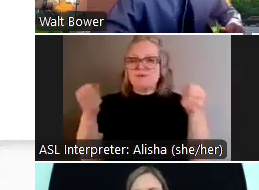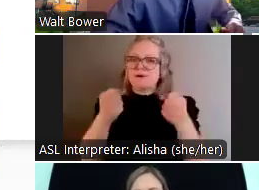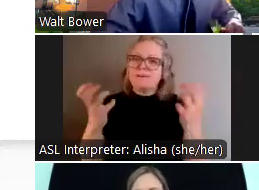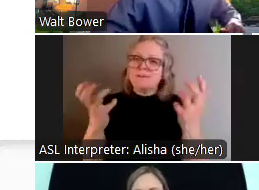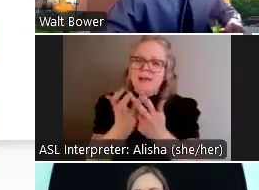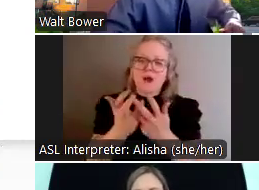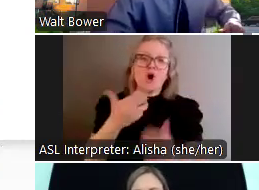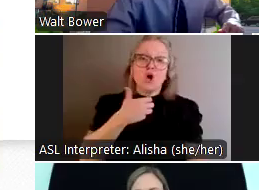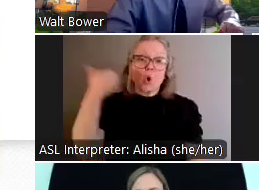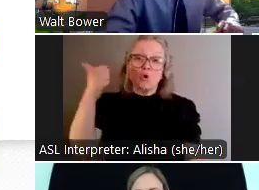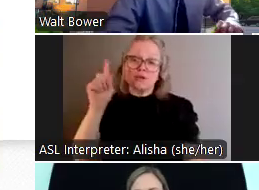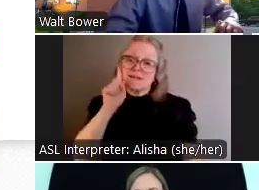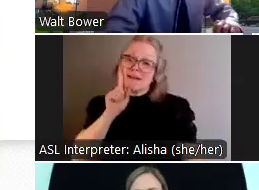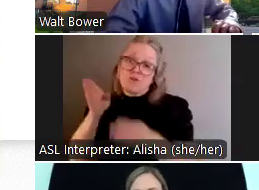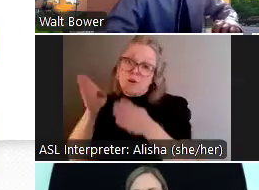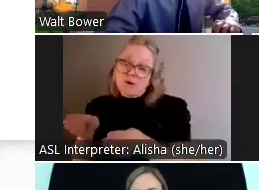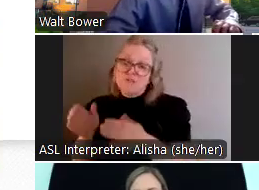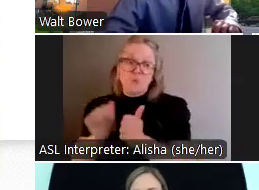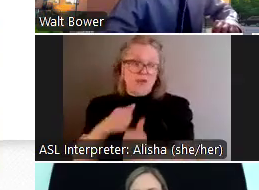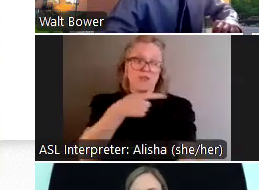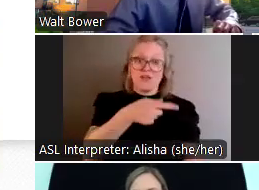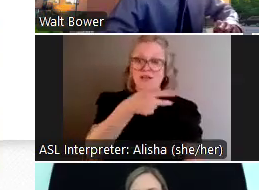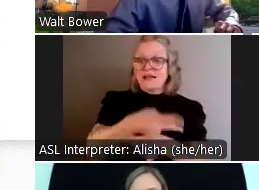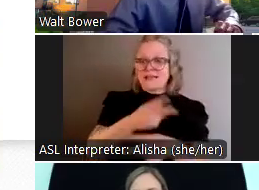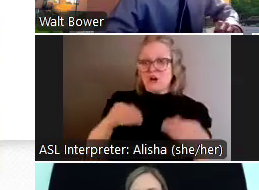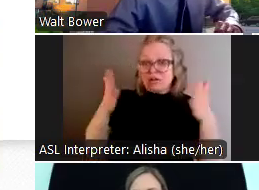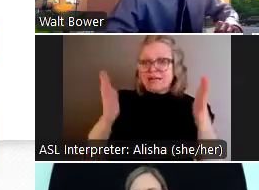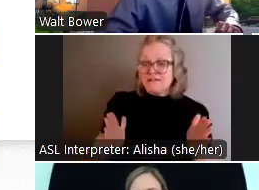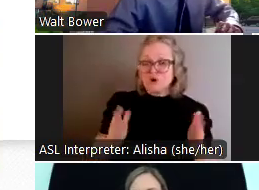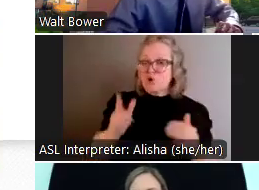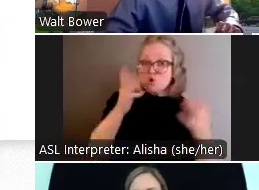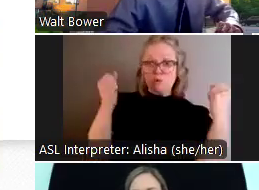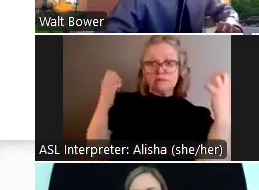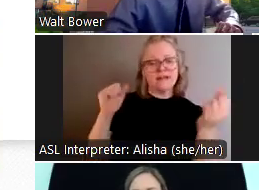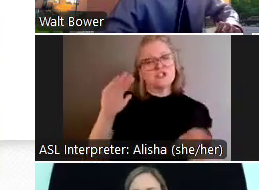deaf person with a caregiver who signs to reduce frustration and loneliness and